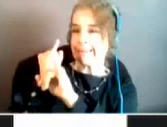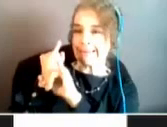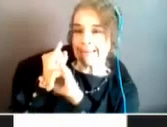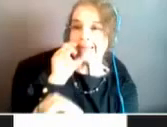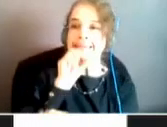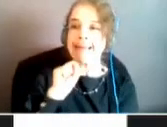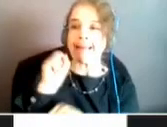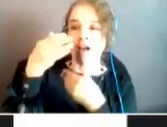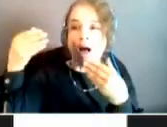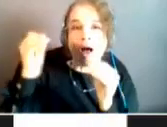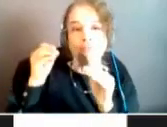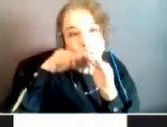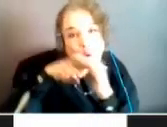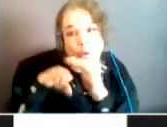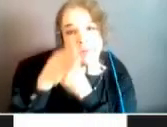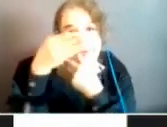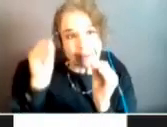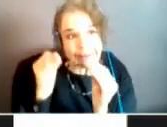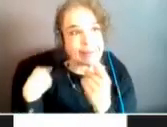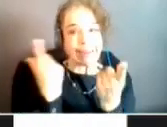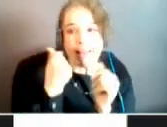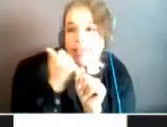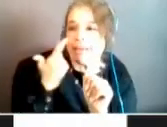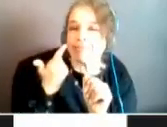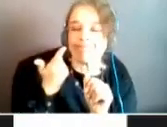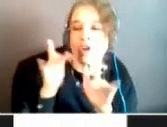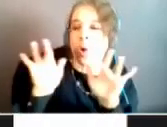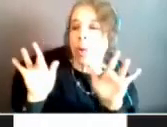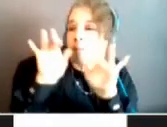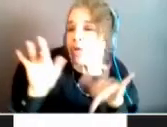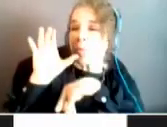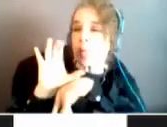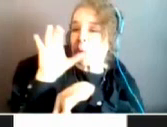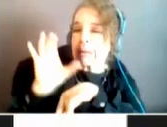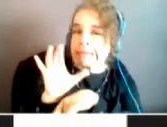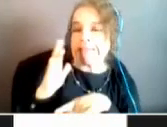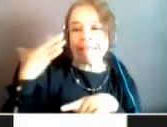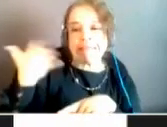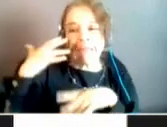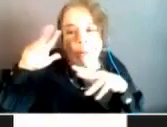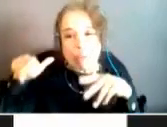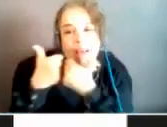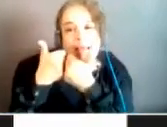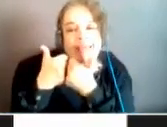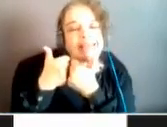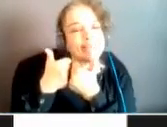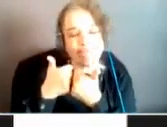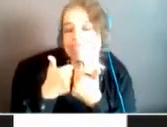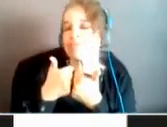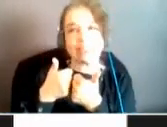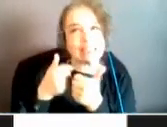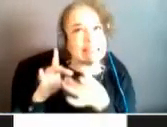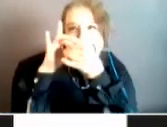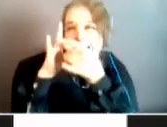Aging office. And so we had to do everything remotely, which was quite a challenge, which was such an